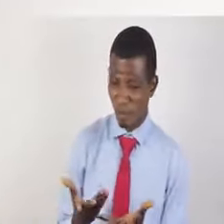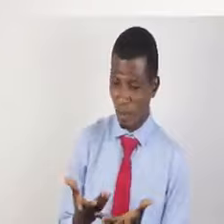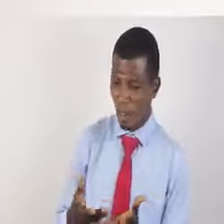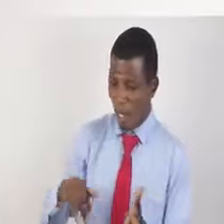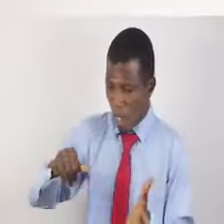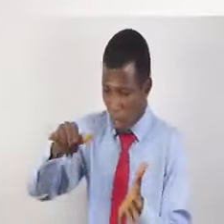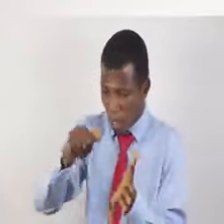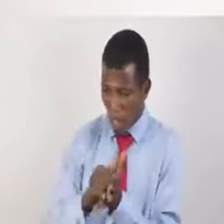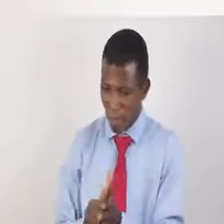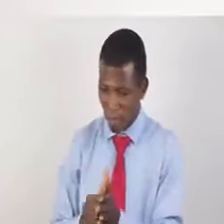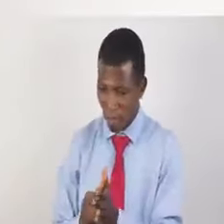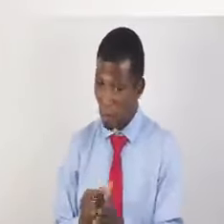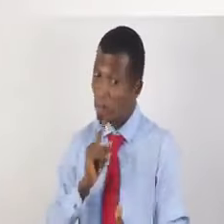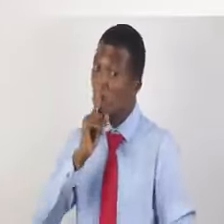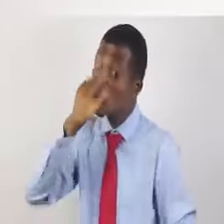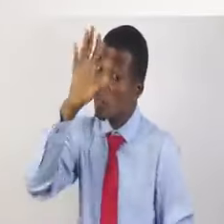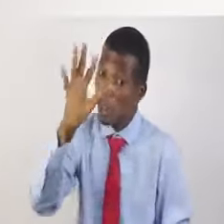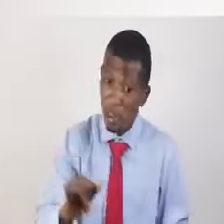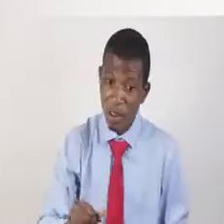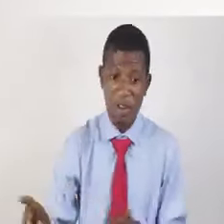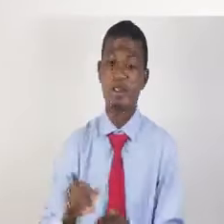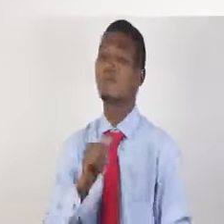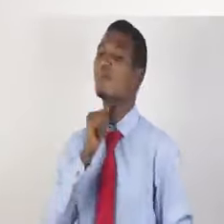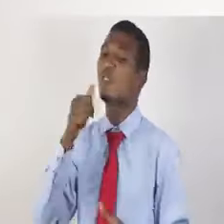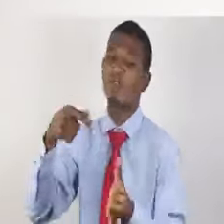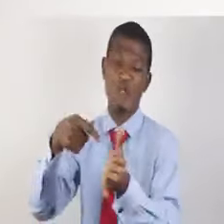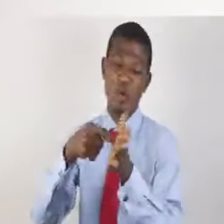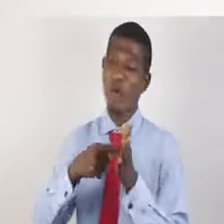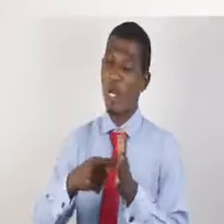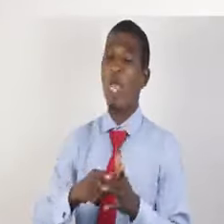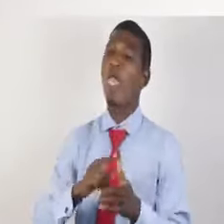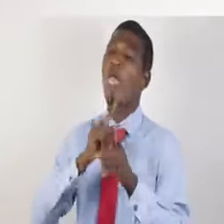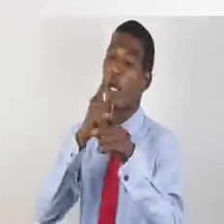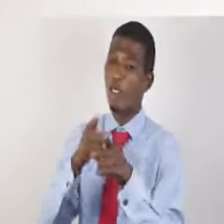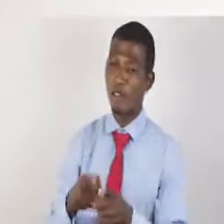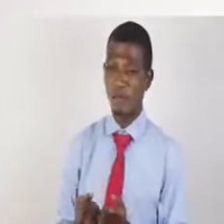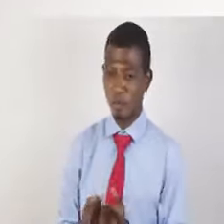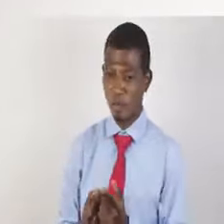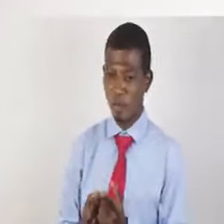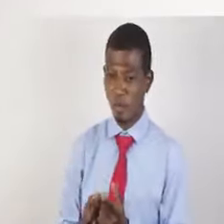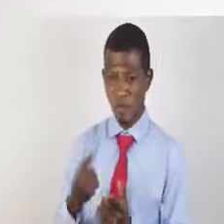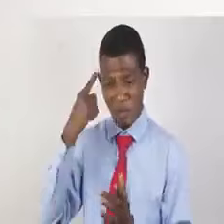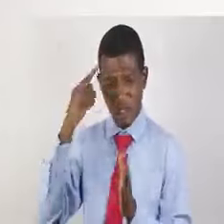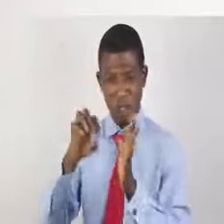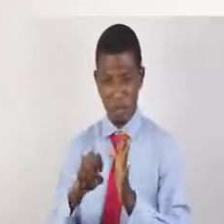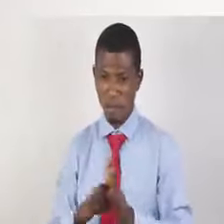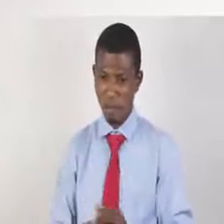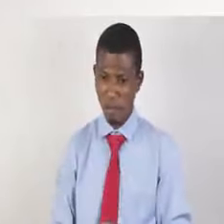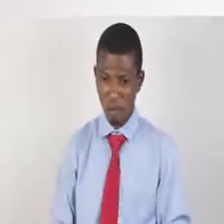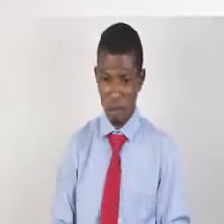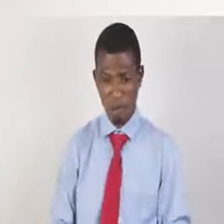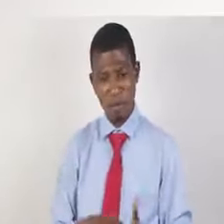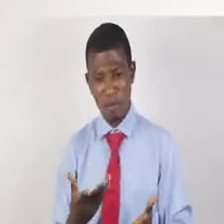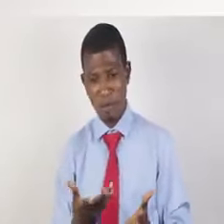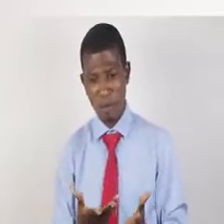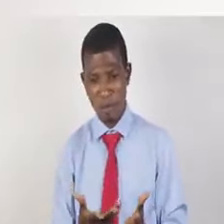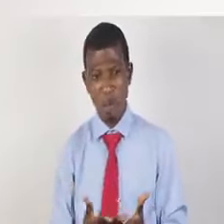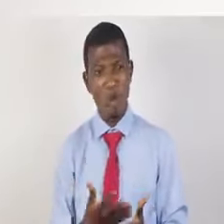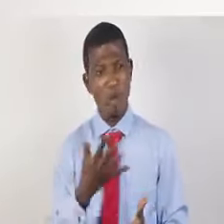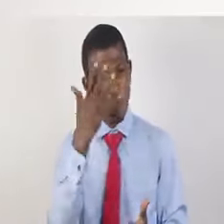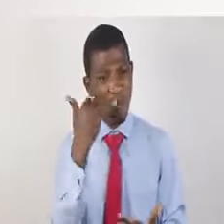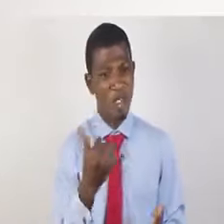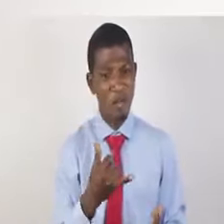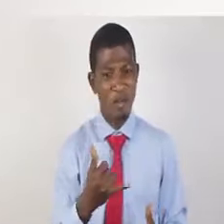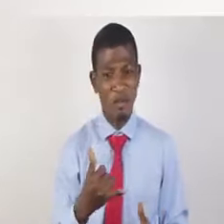is a question that actually does not require an answer. So, if I were to probably